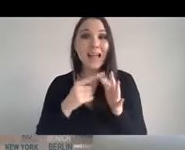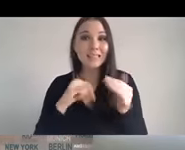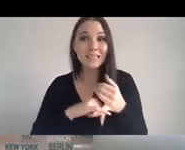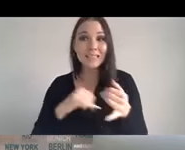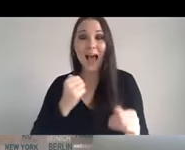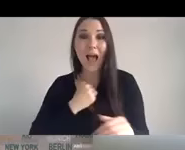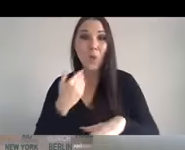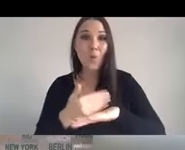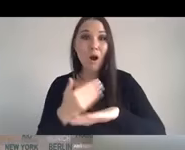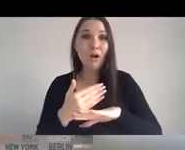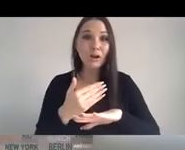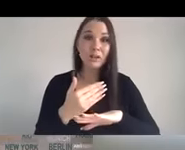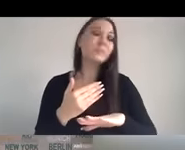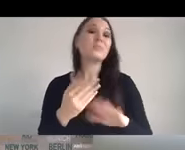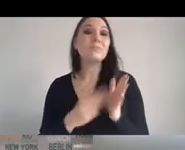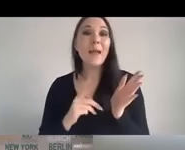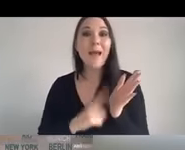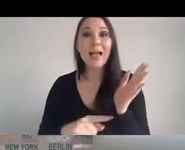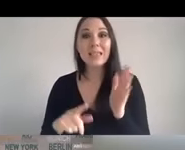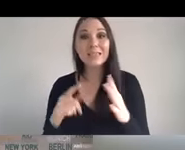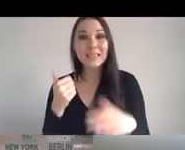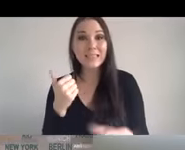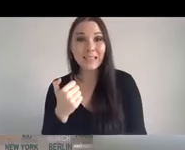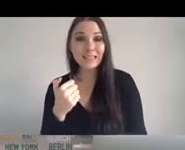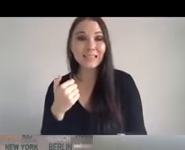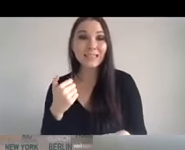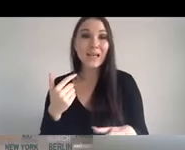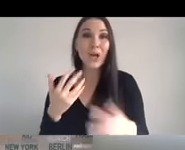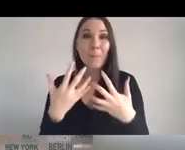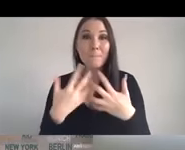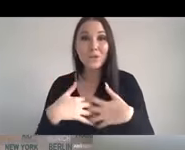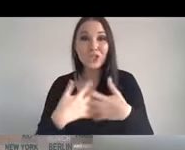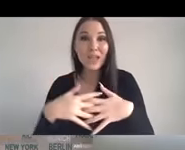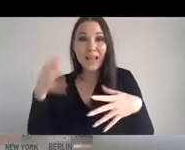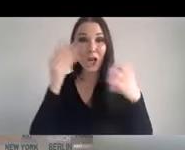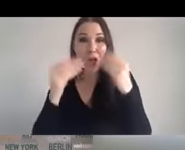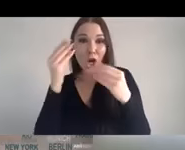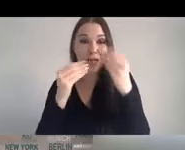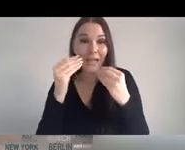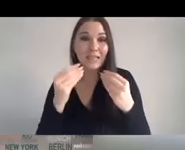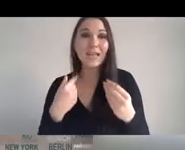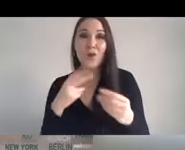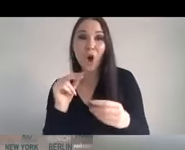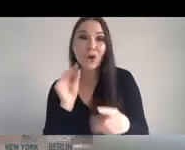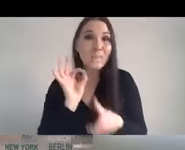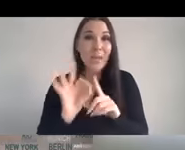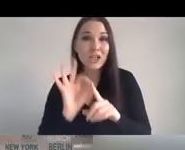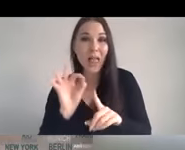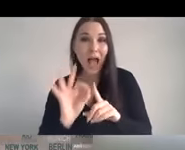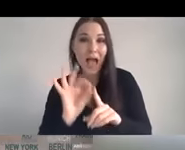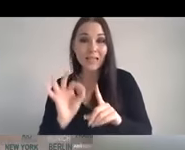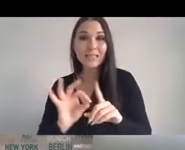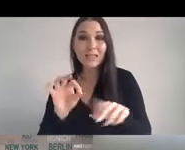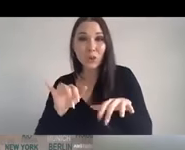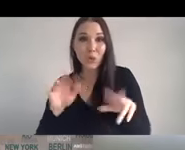is a consultancy company in machine learning. We actually are not specialized in computer vision, so we have